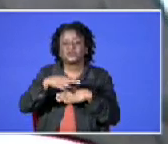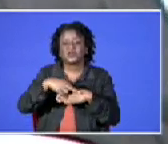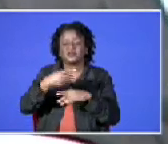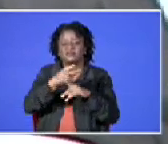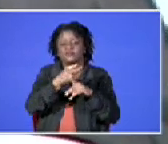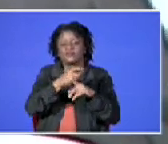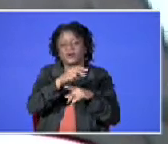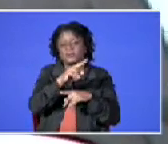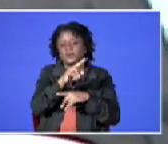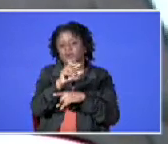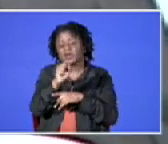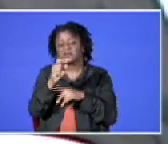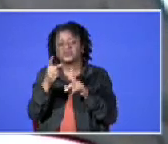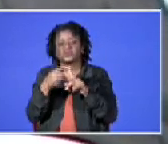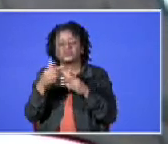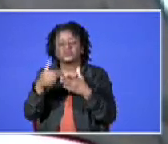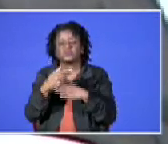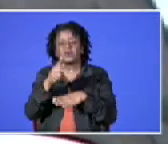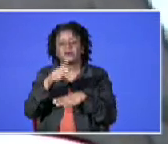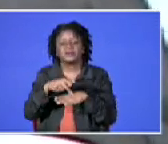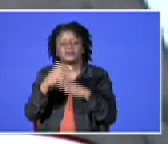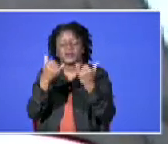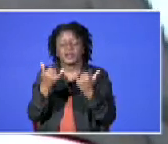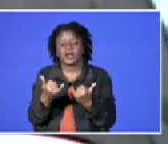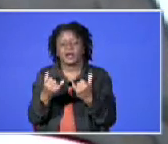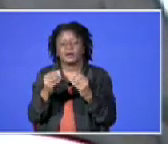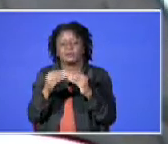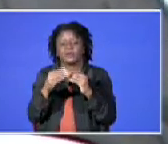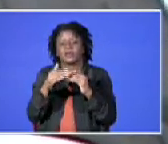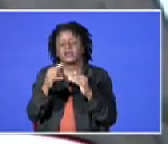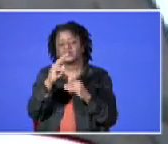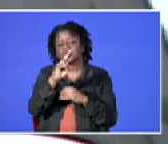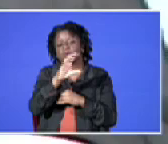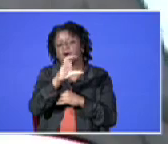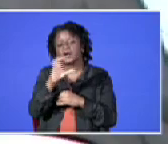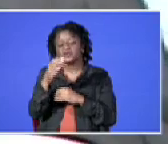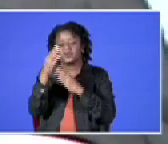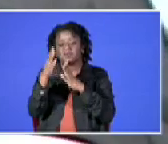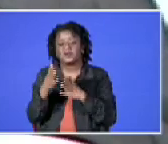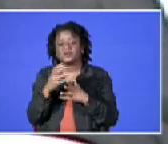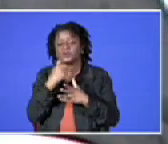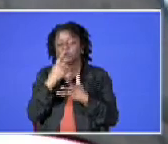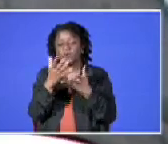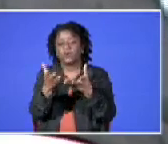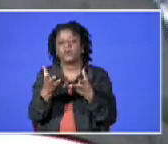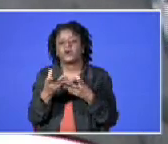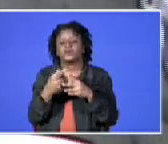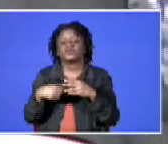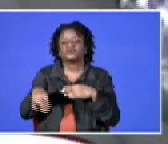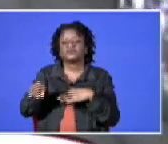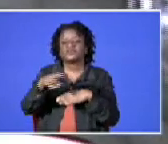At present, there are over 200 Bahamians who want to return home